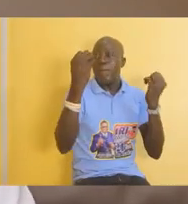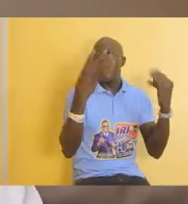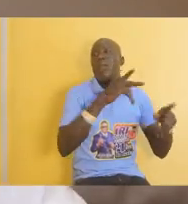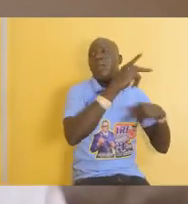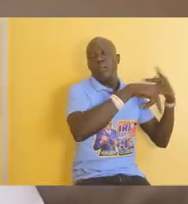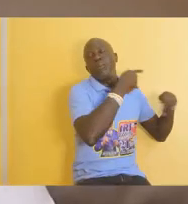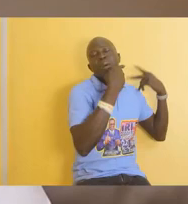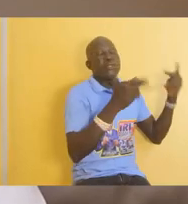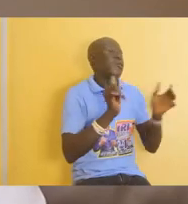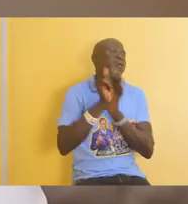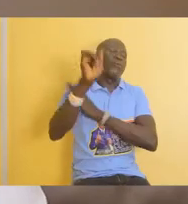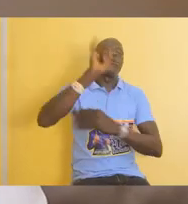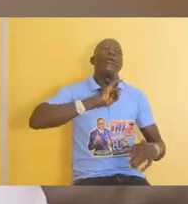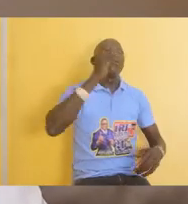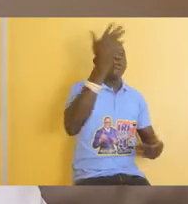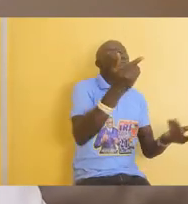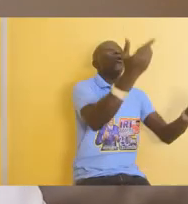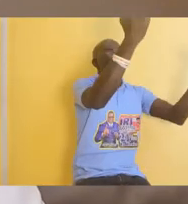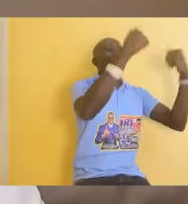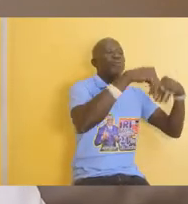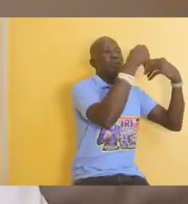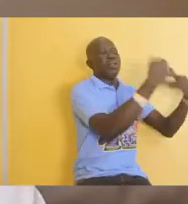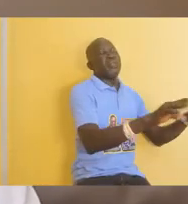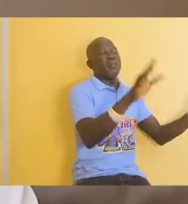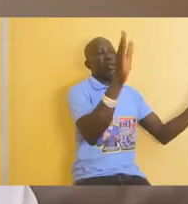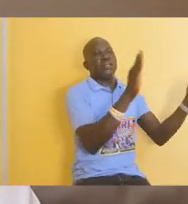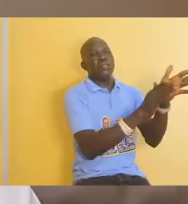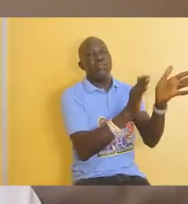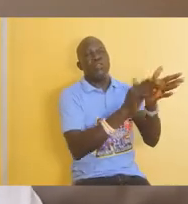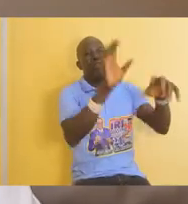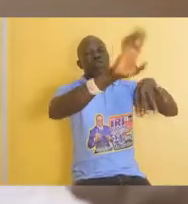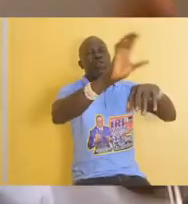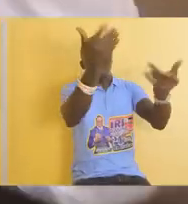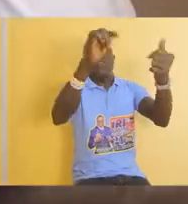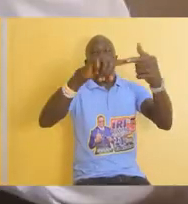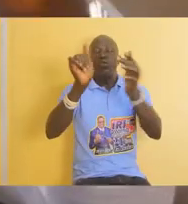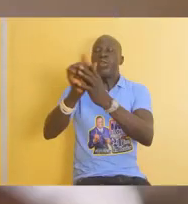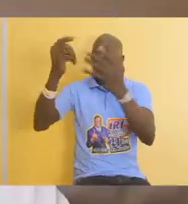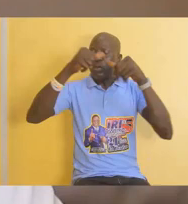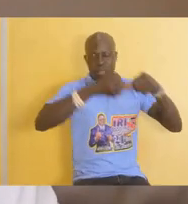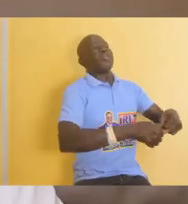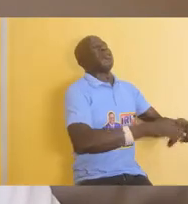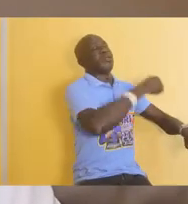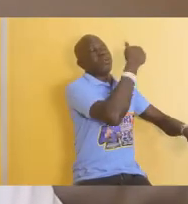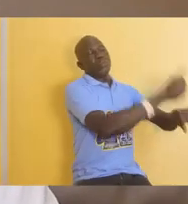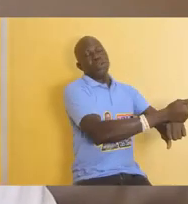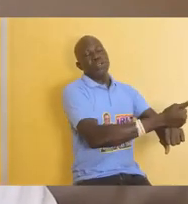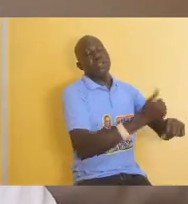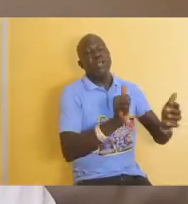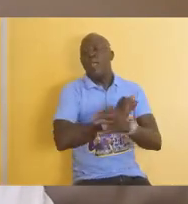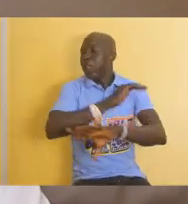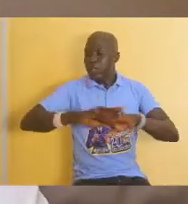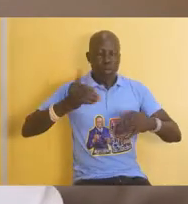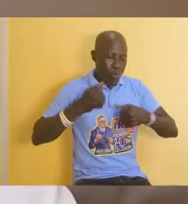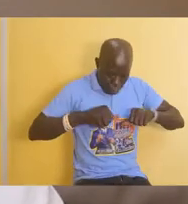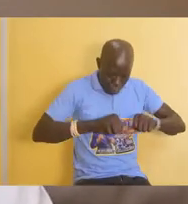the Lord, Mary. Minister of the mind of God. To one the future, to one alone this Sunday. That left the church this Sunday. What tapus ori okay? And stand at the mountain. Ah, God, no